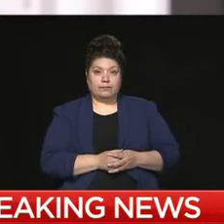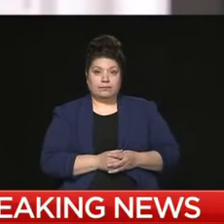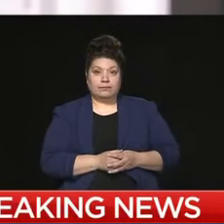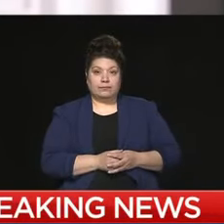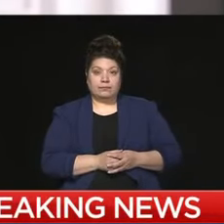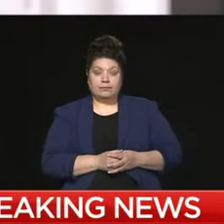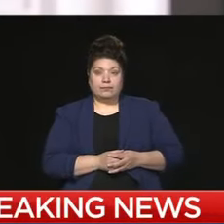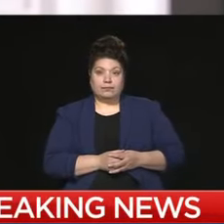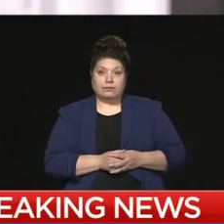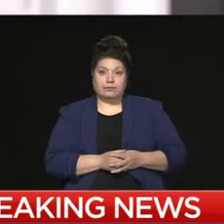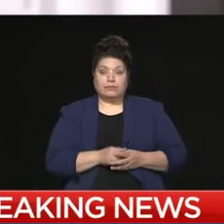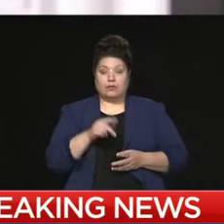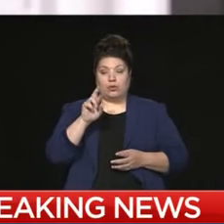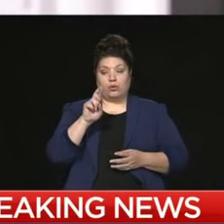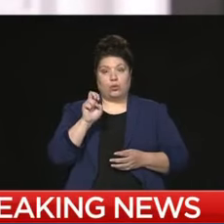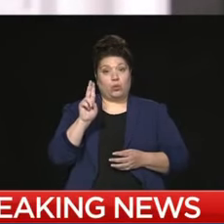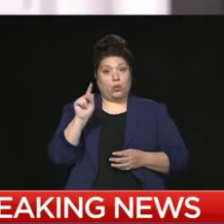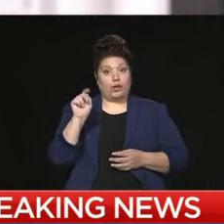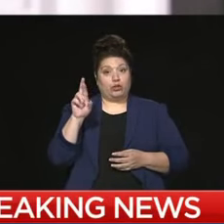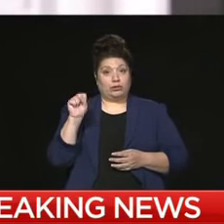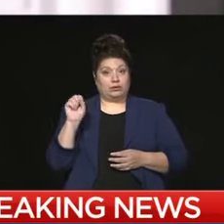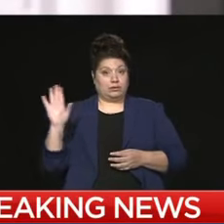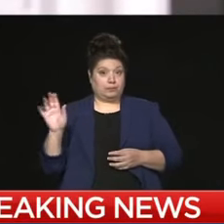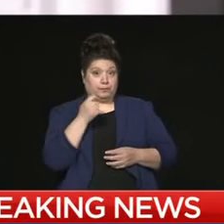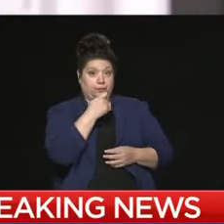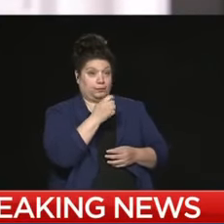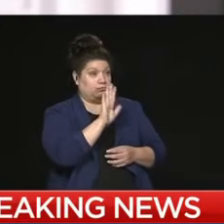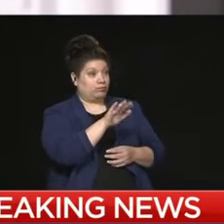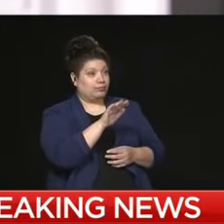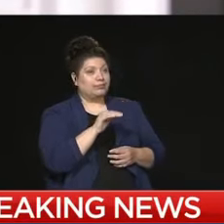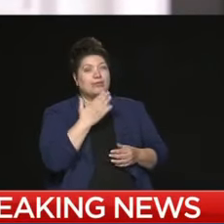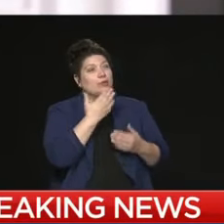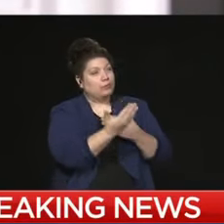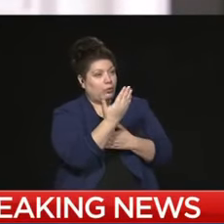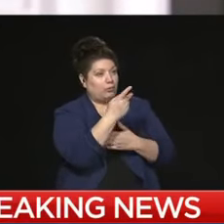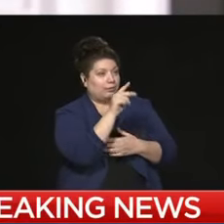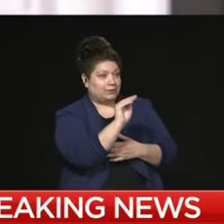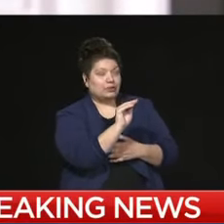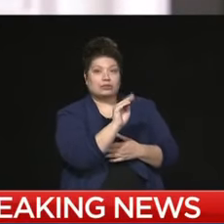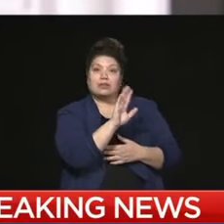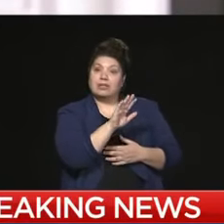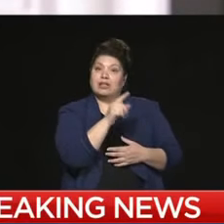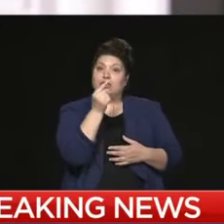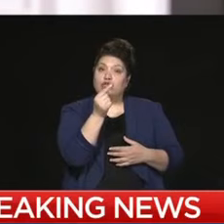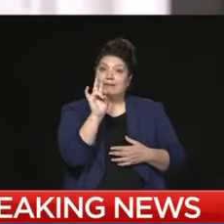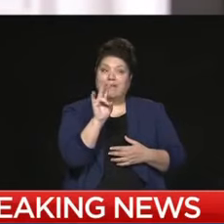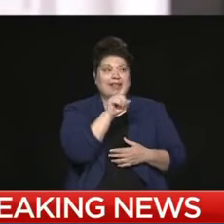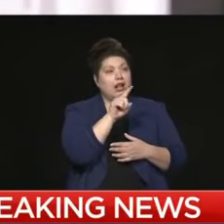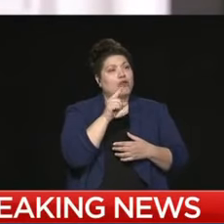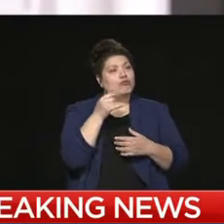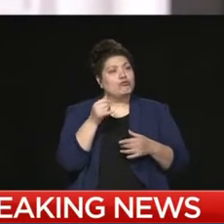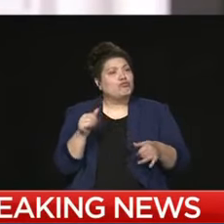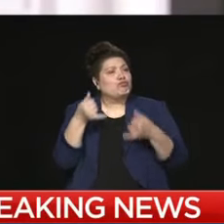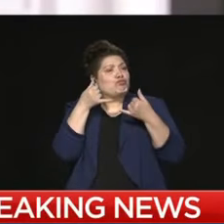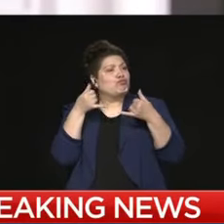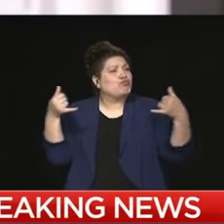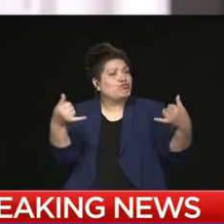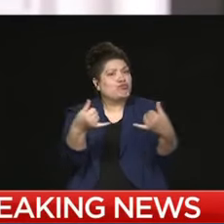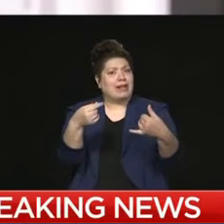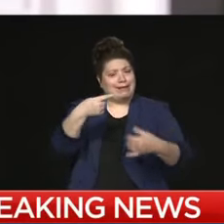David Engren, Reuters. Line open. Yeah, good morning, Prime Minister. On your G7 call, what, if anything, did